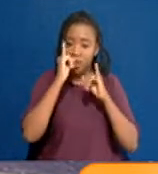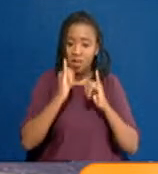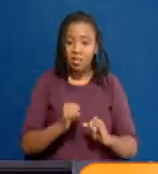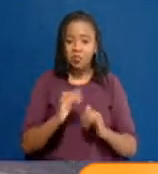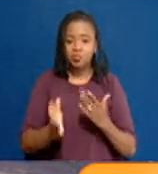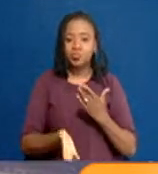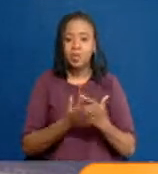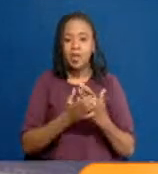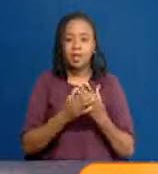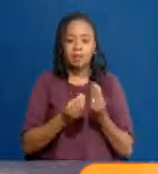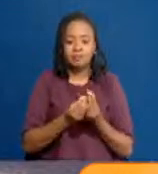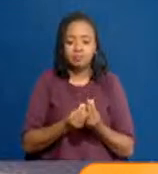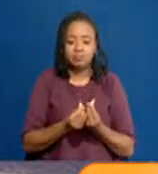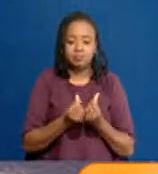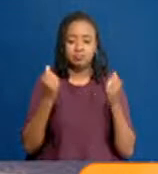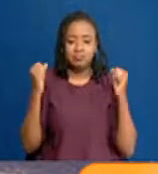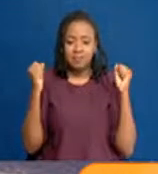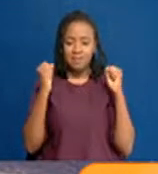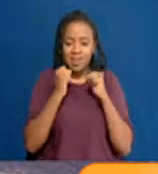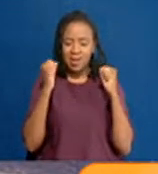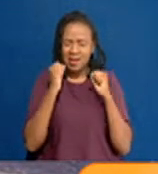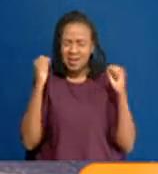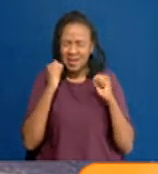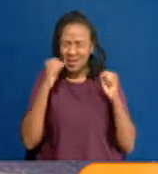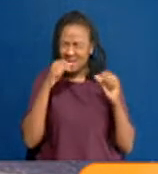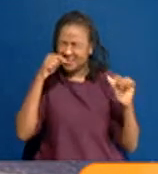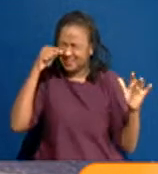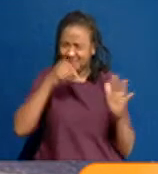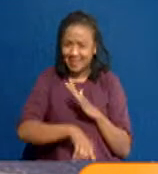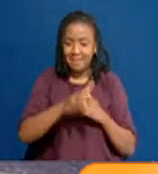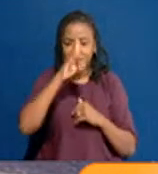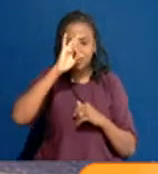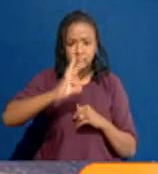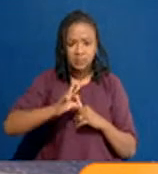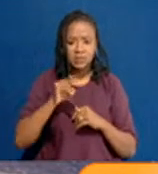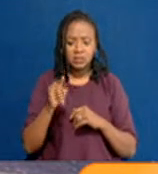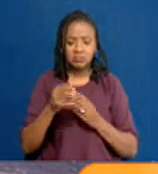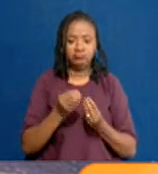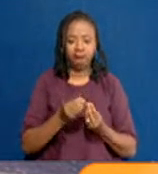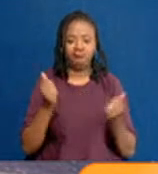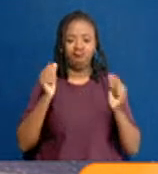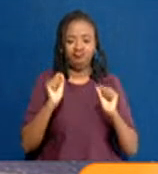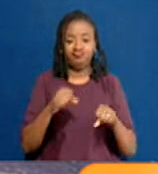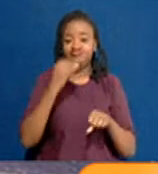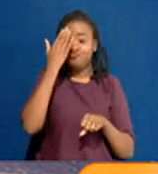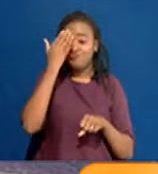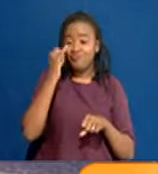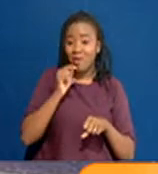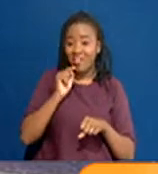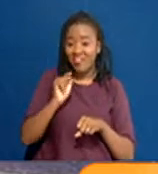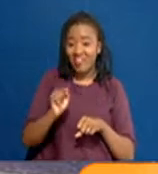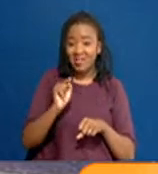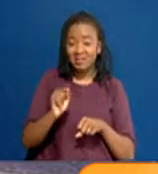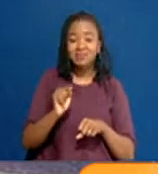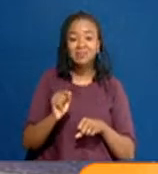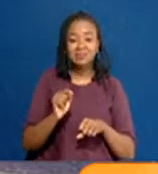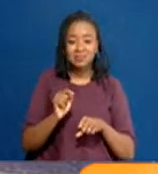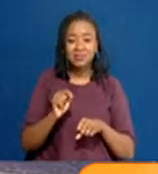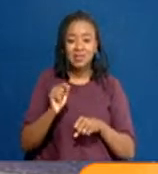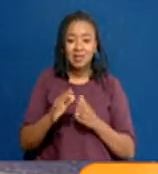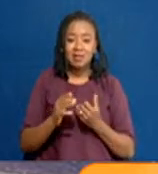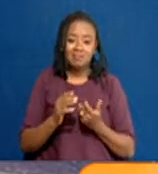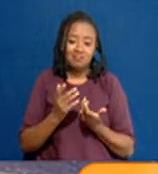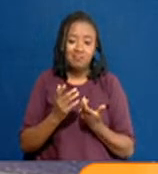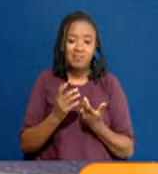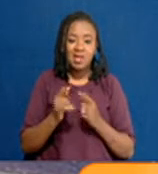severe malaria in what experts say could be a game changer in suppressing mortality rate from the killer disease, especially